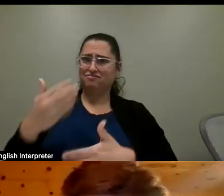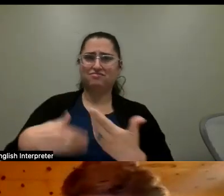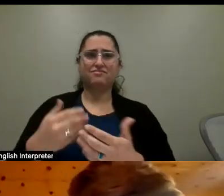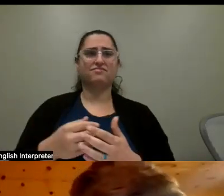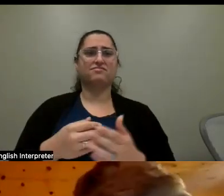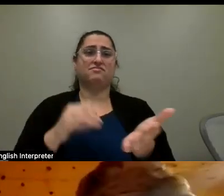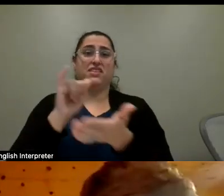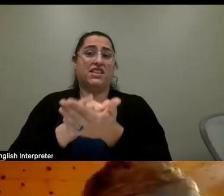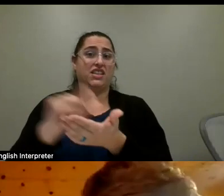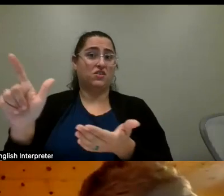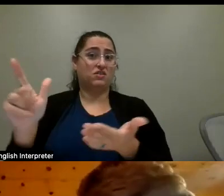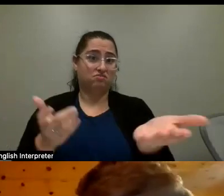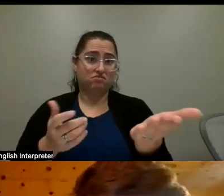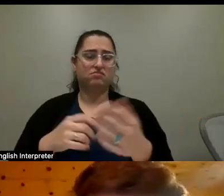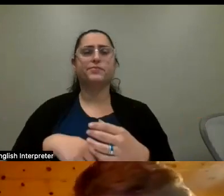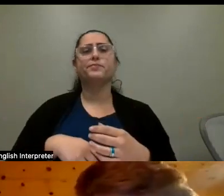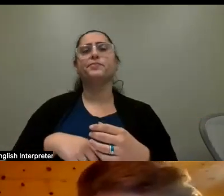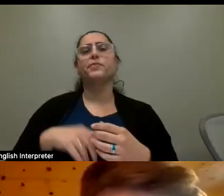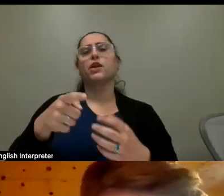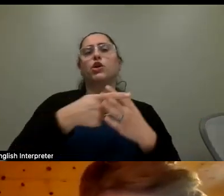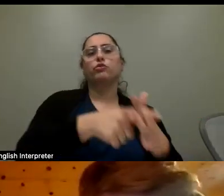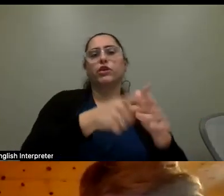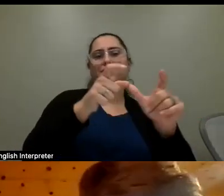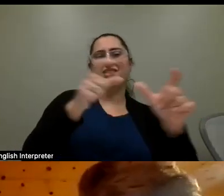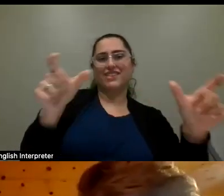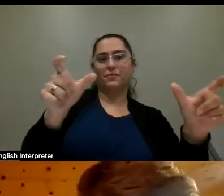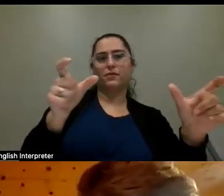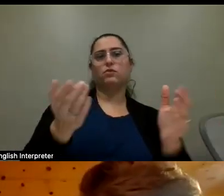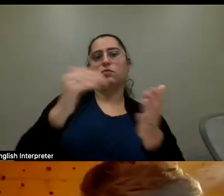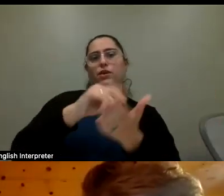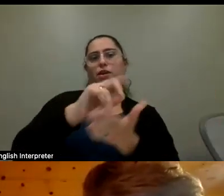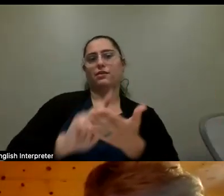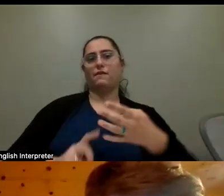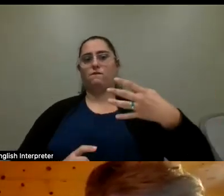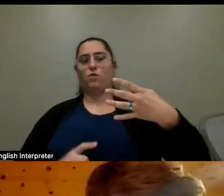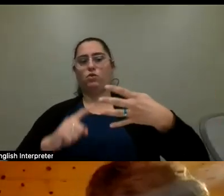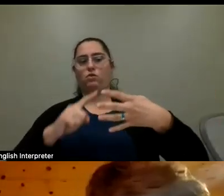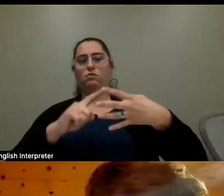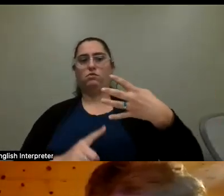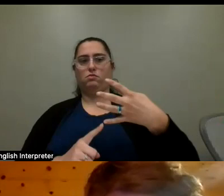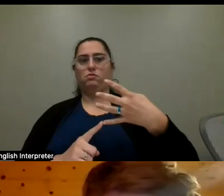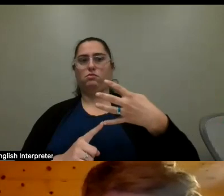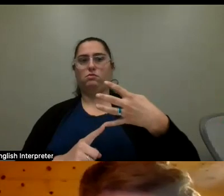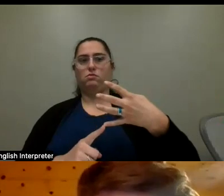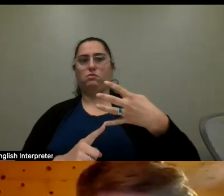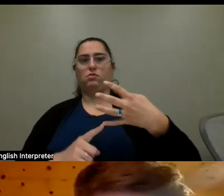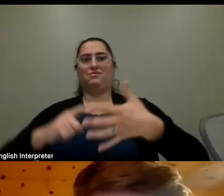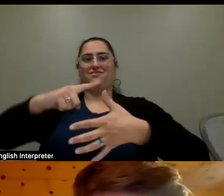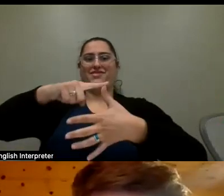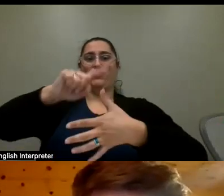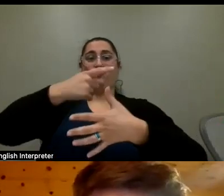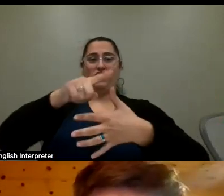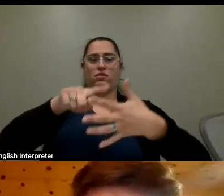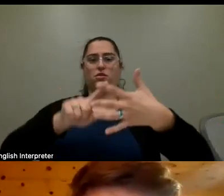That's it. This was the original sequence, and then now we redesigned 4 sequences, and the model outputs the temperature they were designed